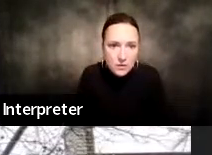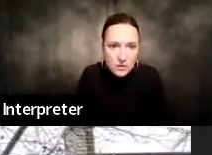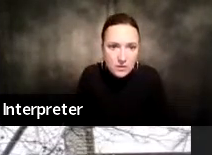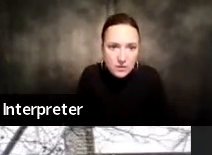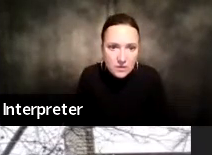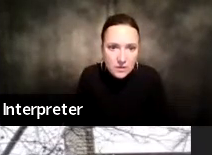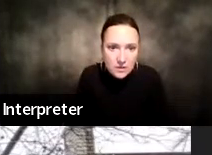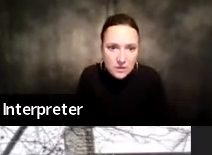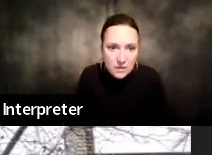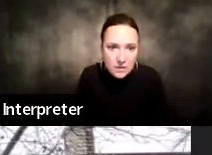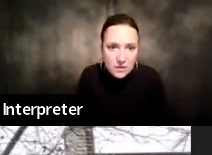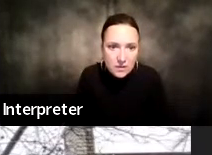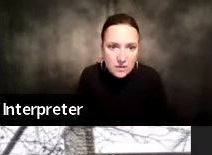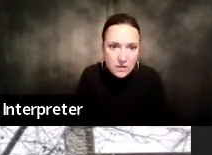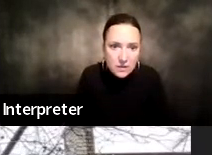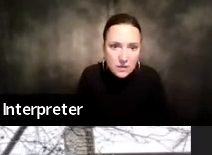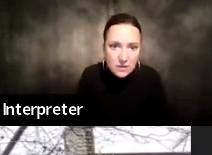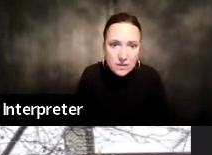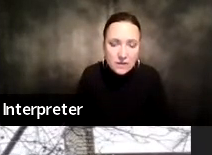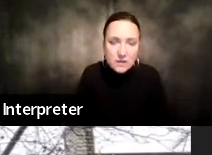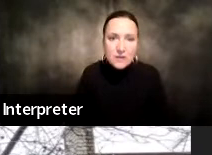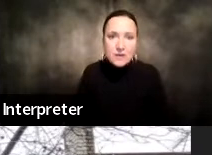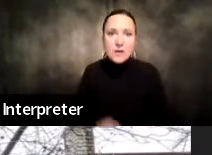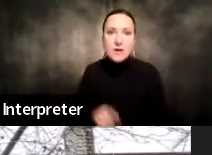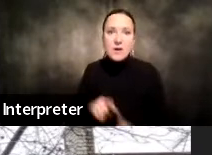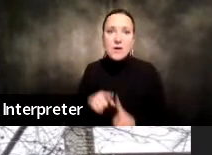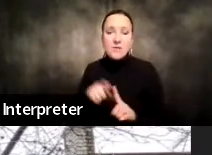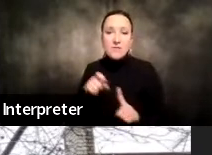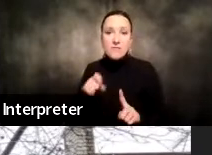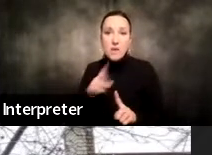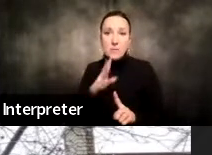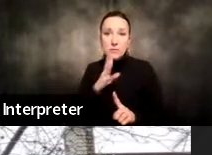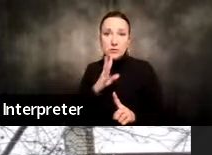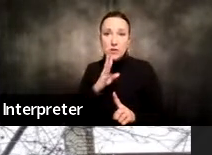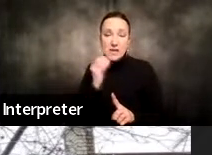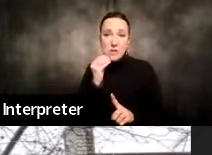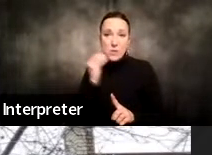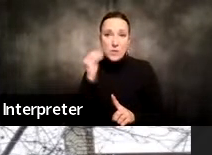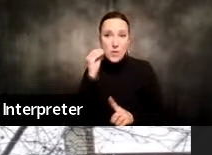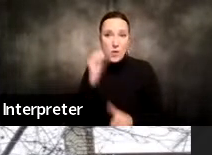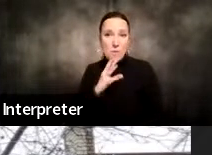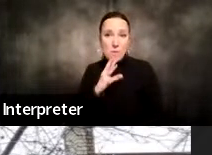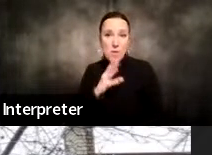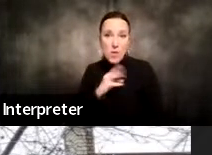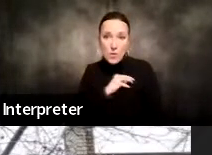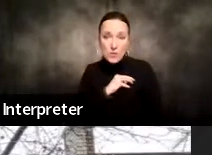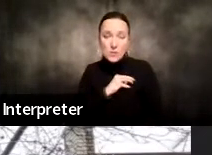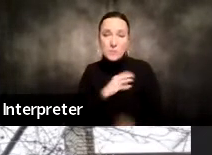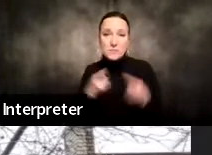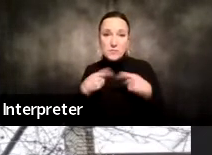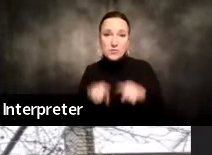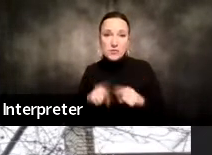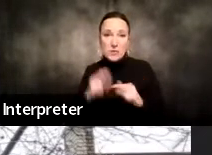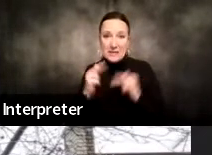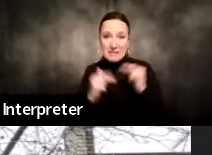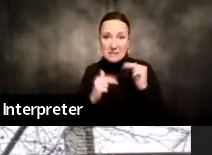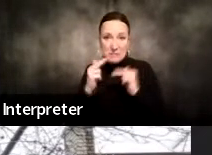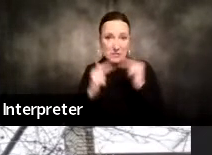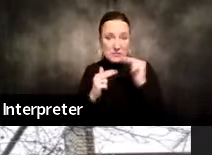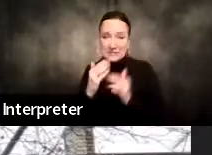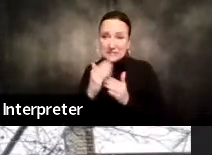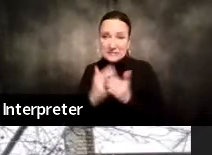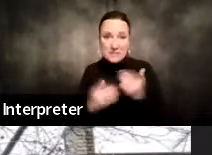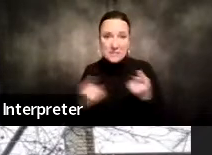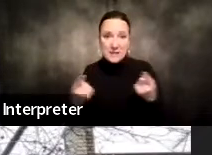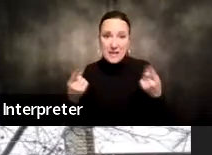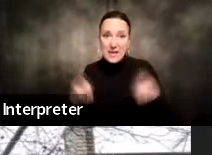showed. And from speaking with the homeowner, something happened during the construction where rather